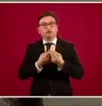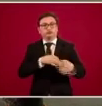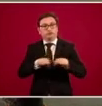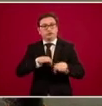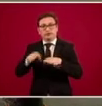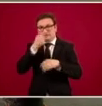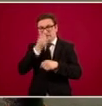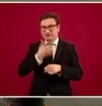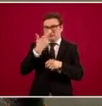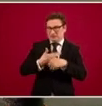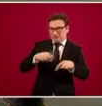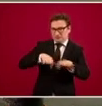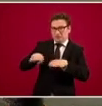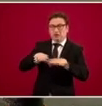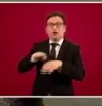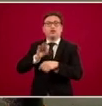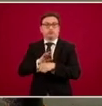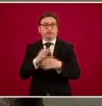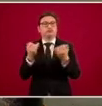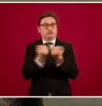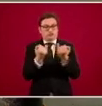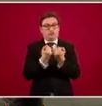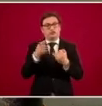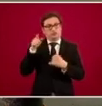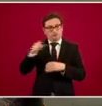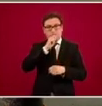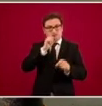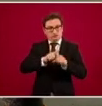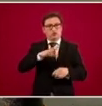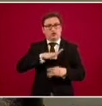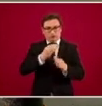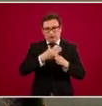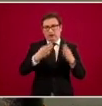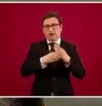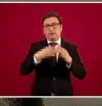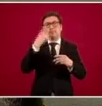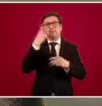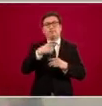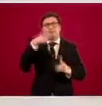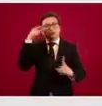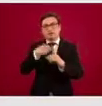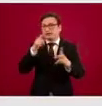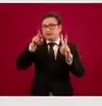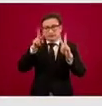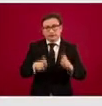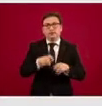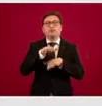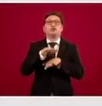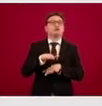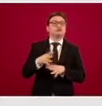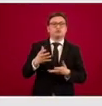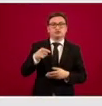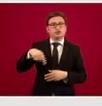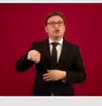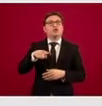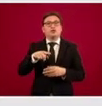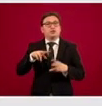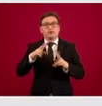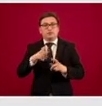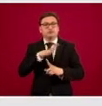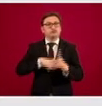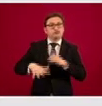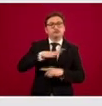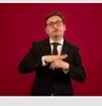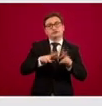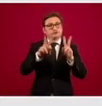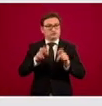can have virtual access to all of our museums nationwide without leaving home. We also have this other